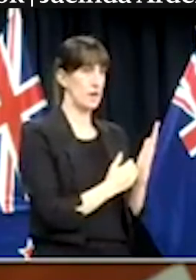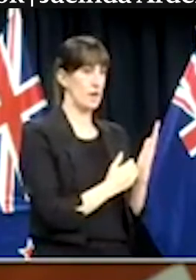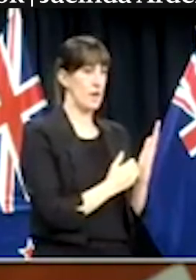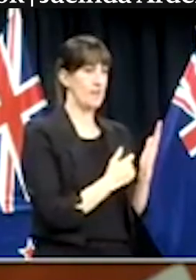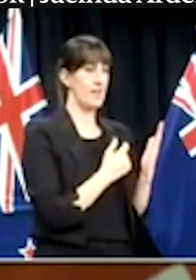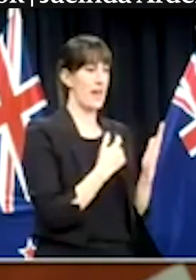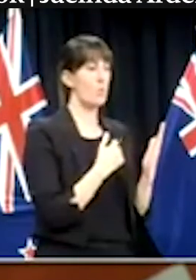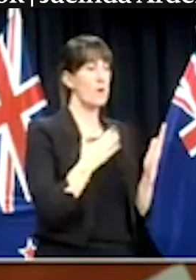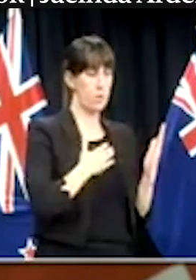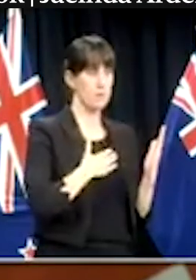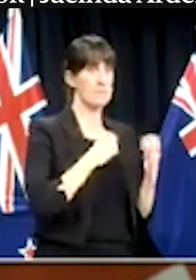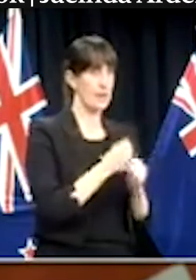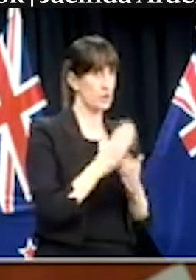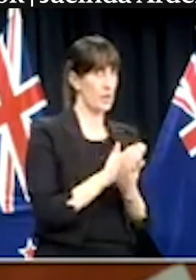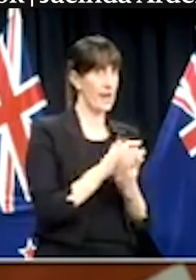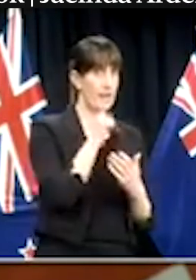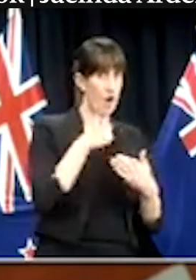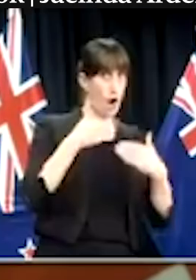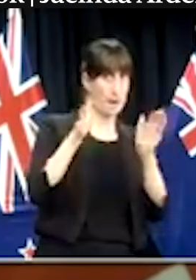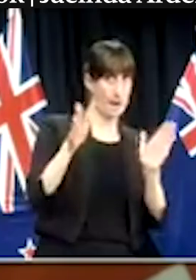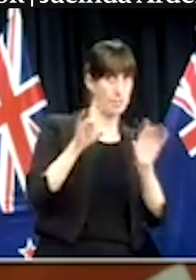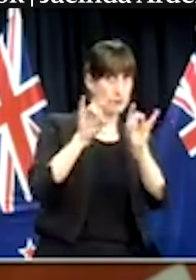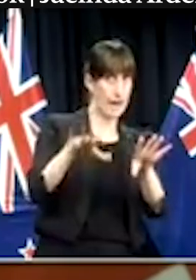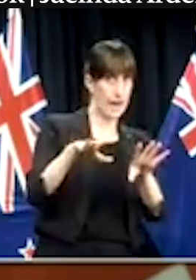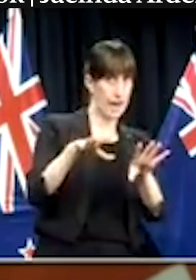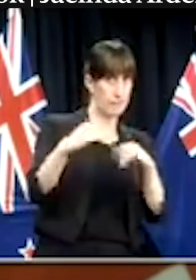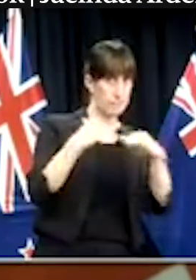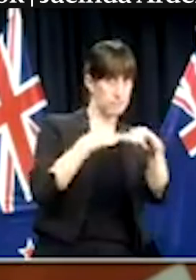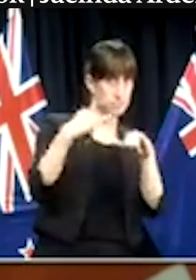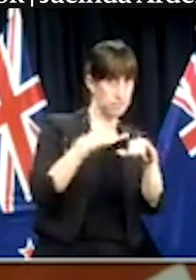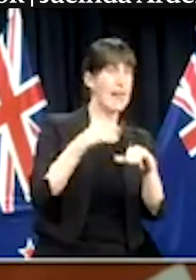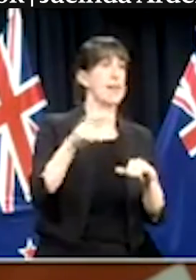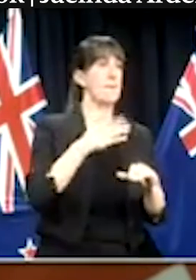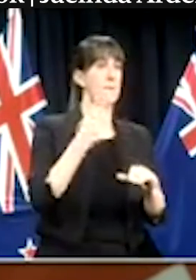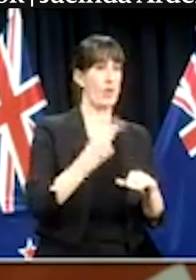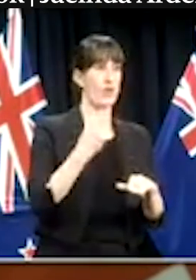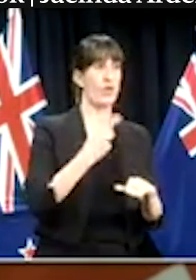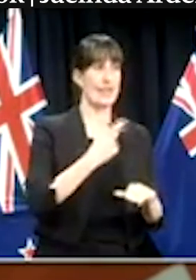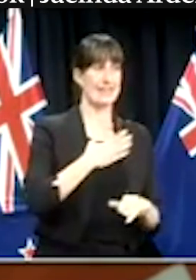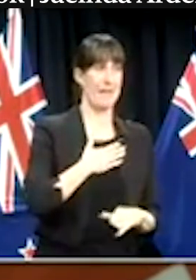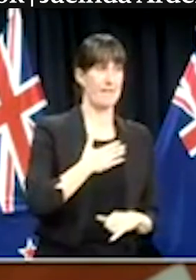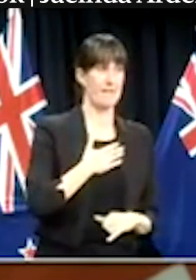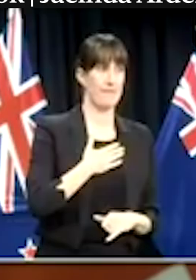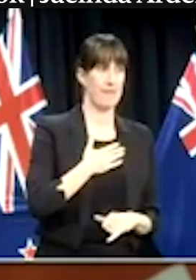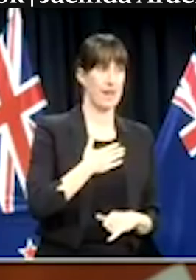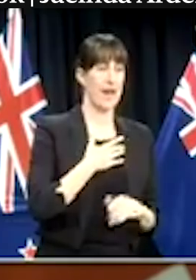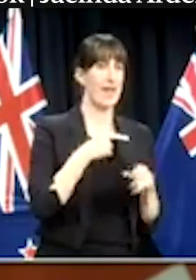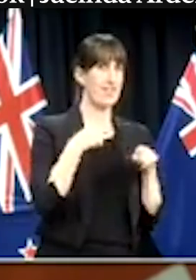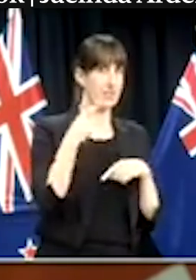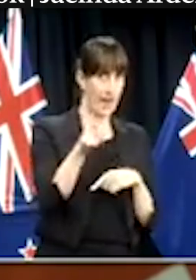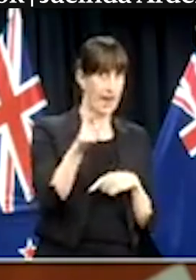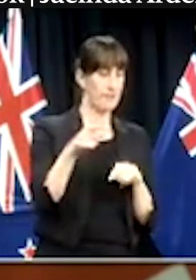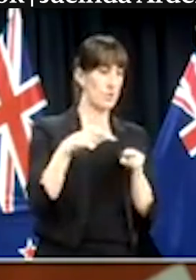that it would be safe, and we want that criteria to be met before we have any trans-Tasman bubble, so it will come down